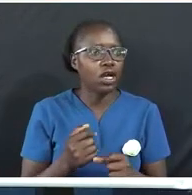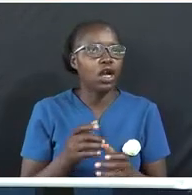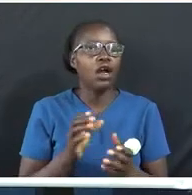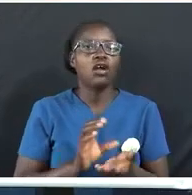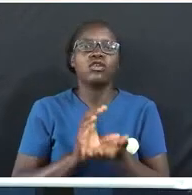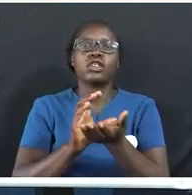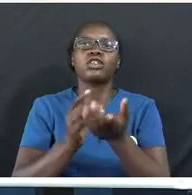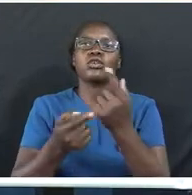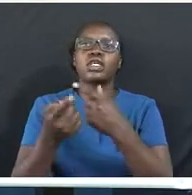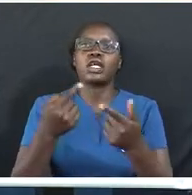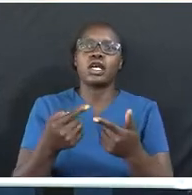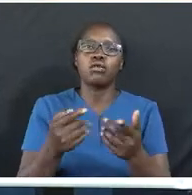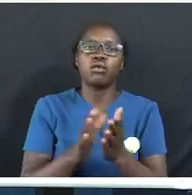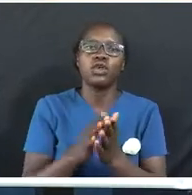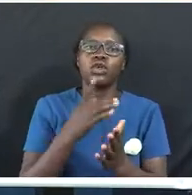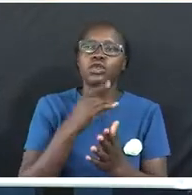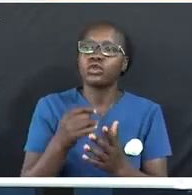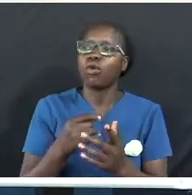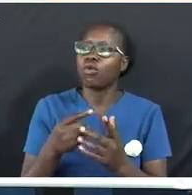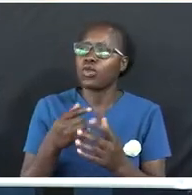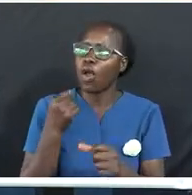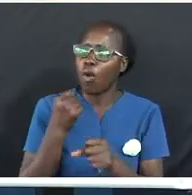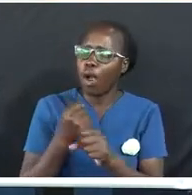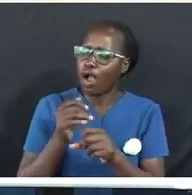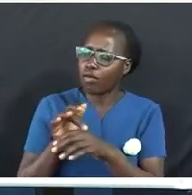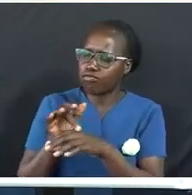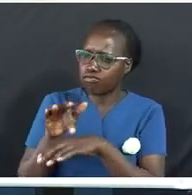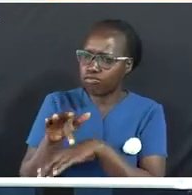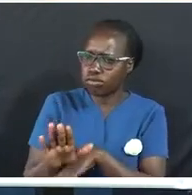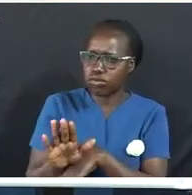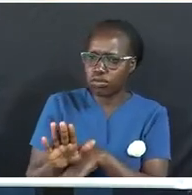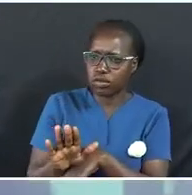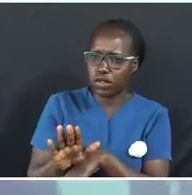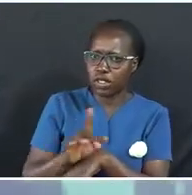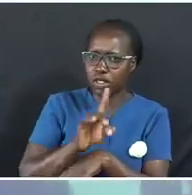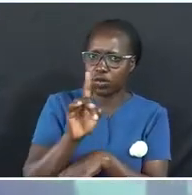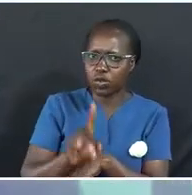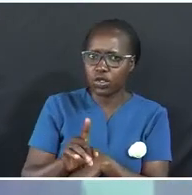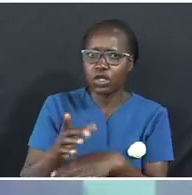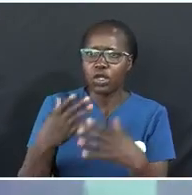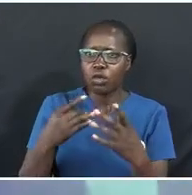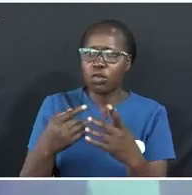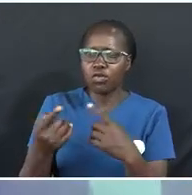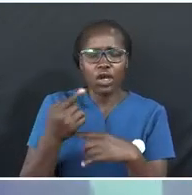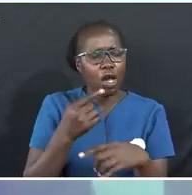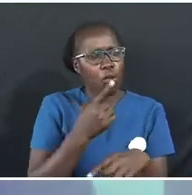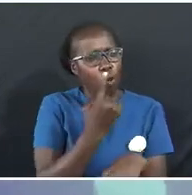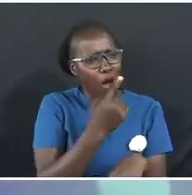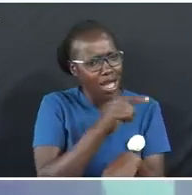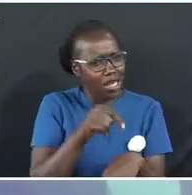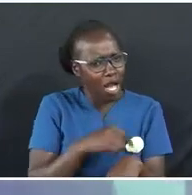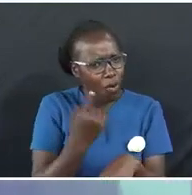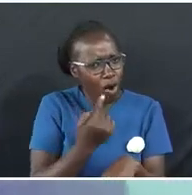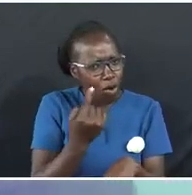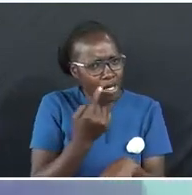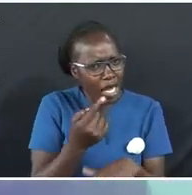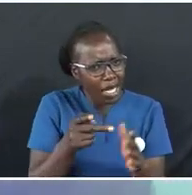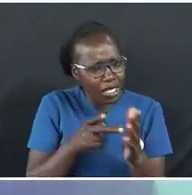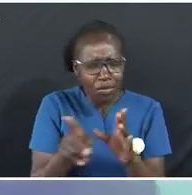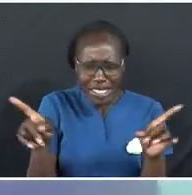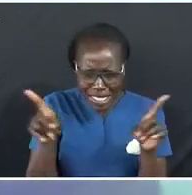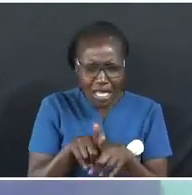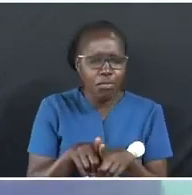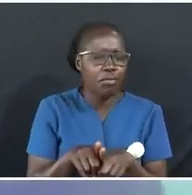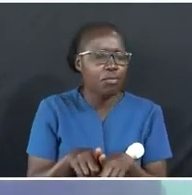can come. So they put their pocket and they went, and the question was, people have come only 1 hour and the payment is